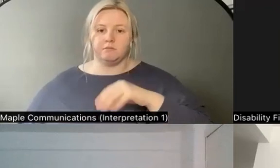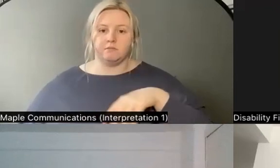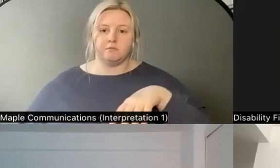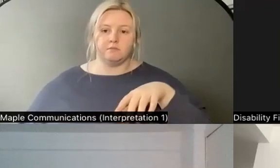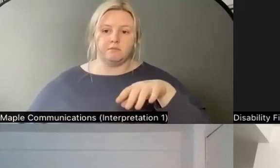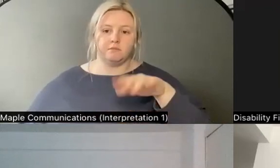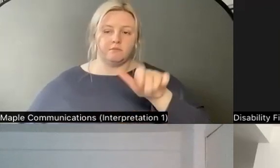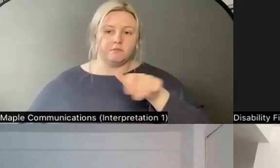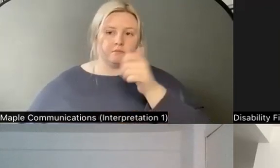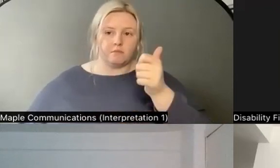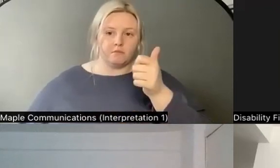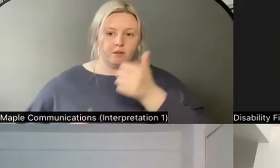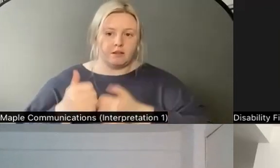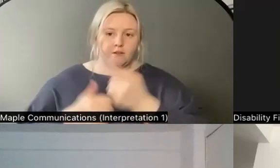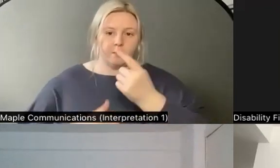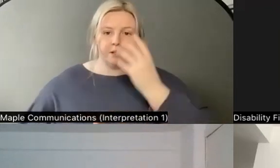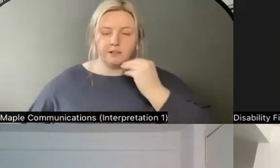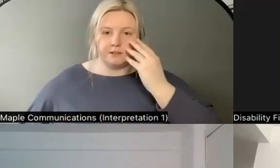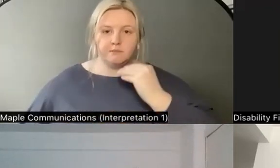of our